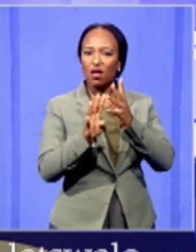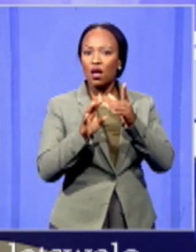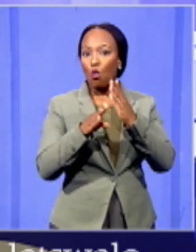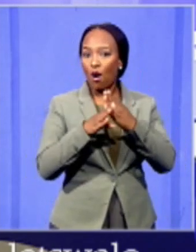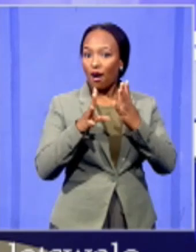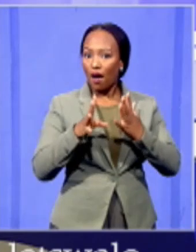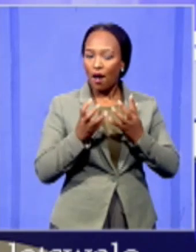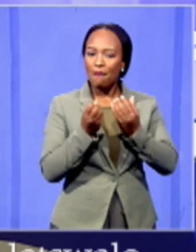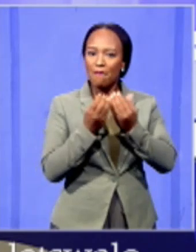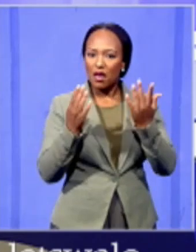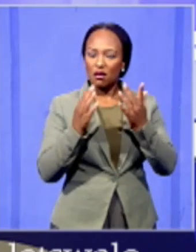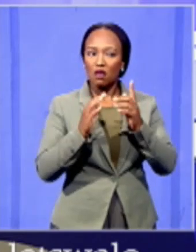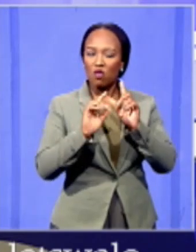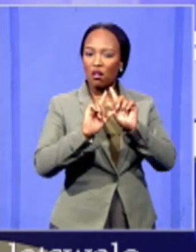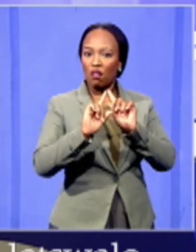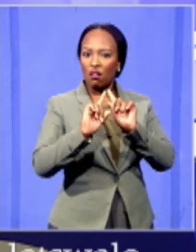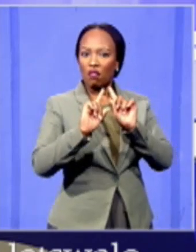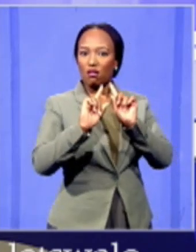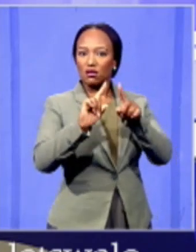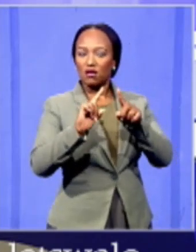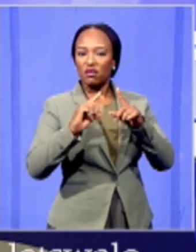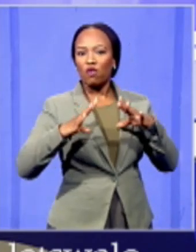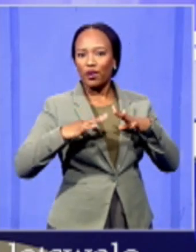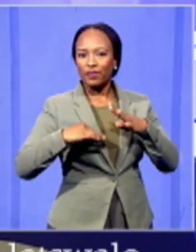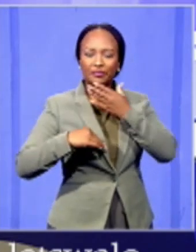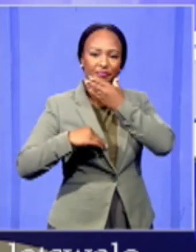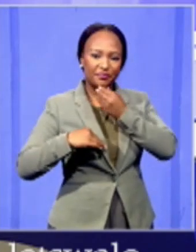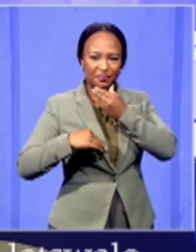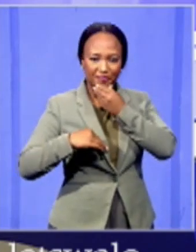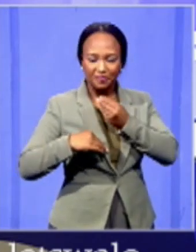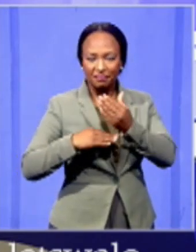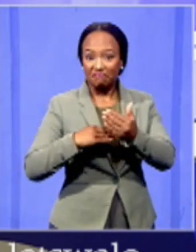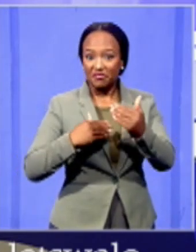boela gae pele ga ge le ema la maikhutšo a Keresemose le thoma.